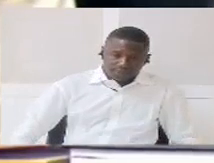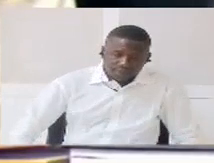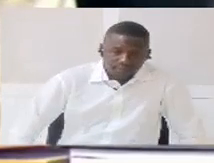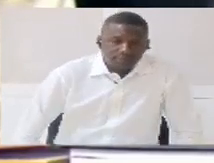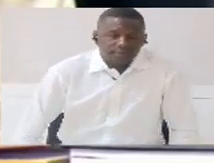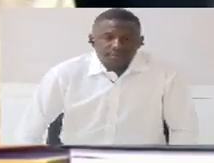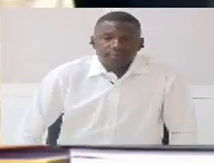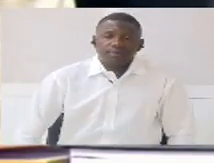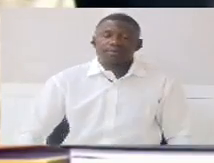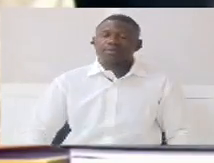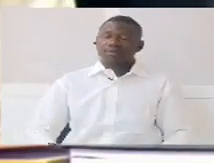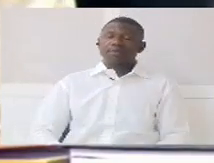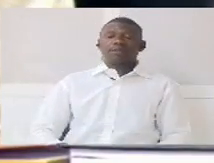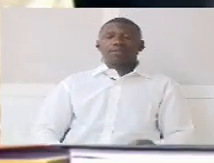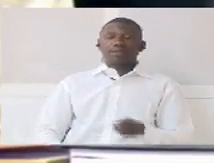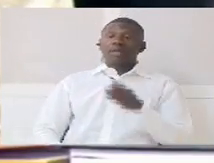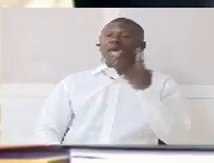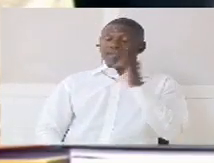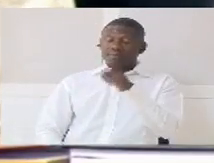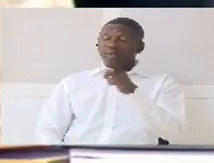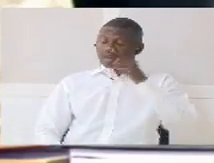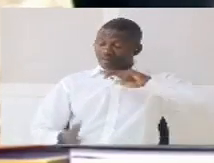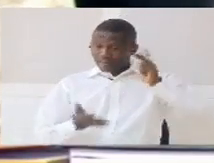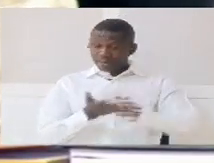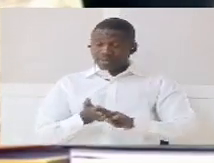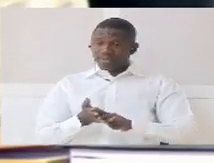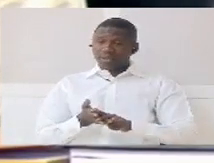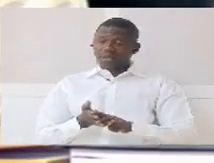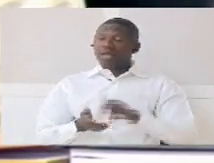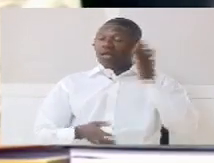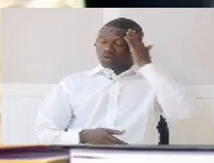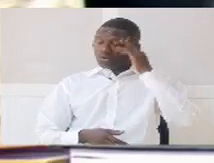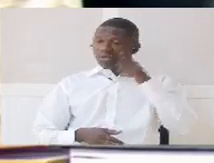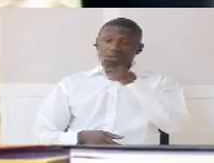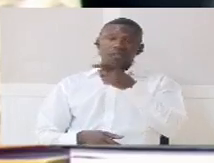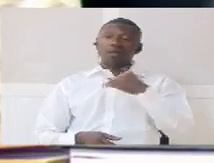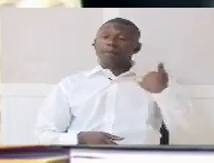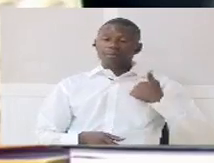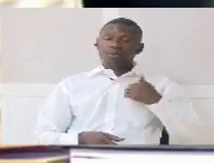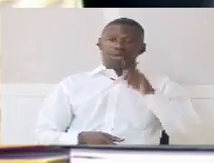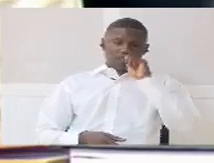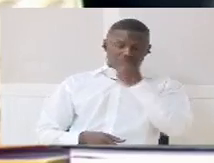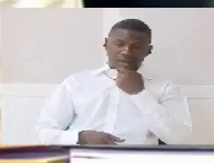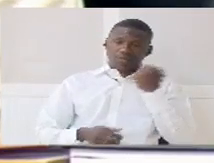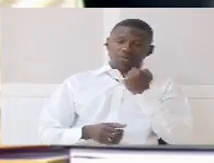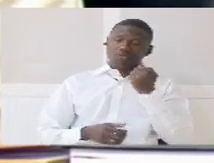know, if at all I have been able to confirm that they were in fact killed by beriberi, first-hand information. That is first-hand